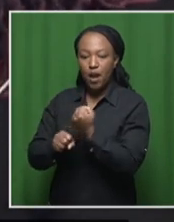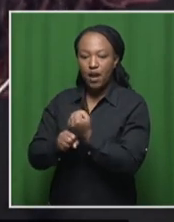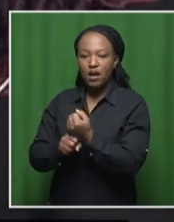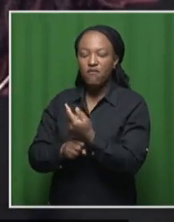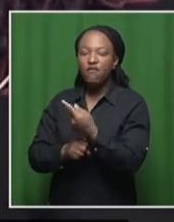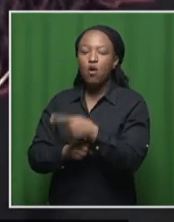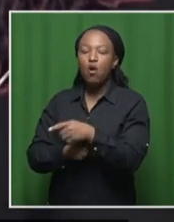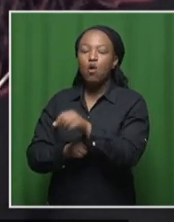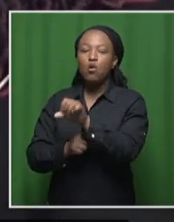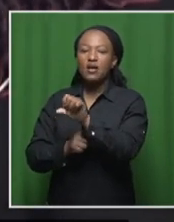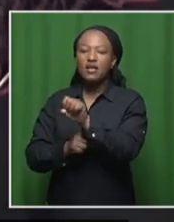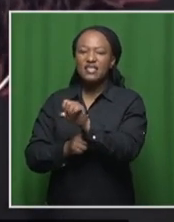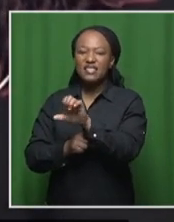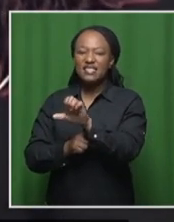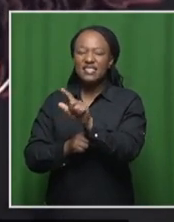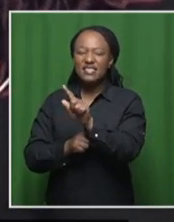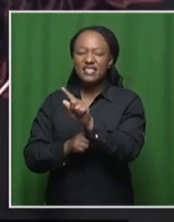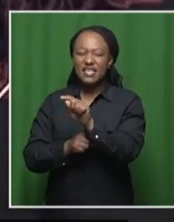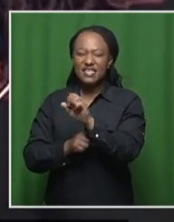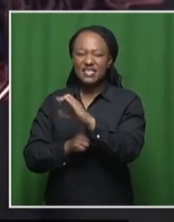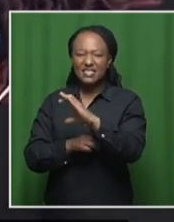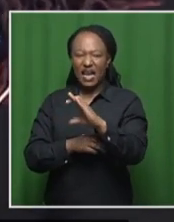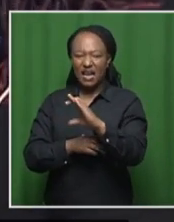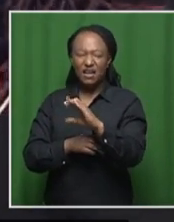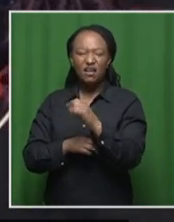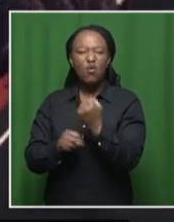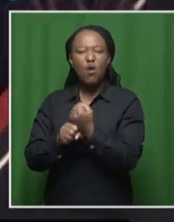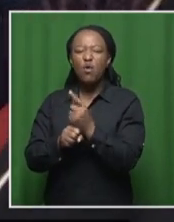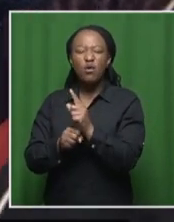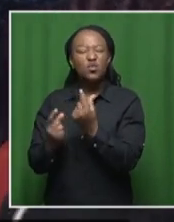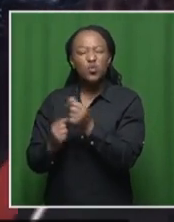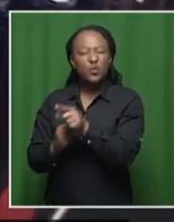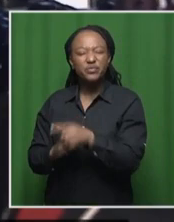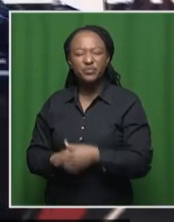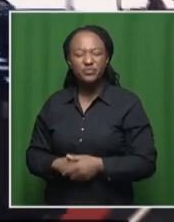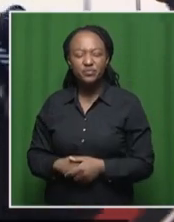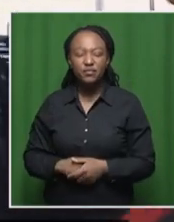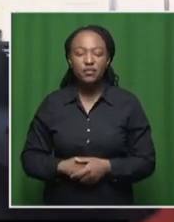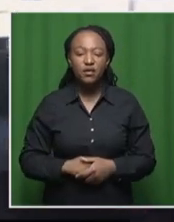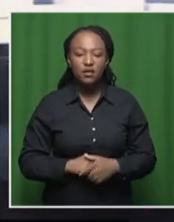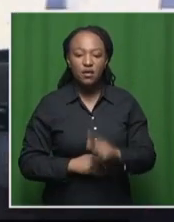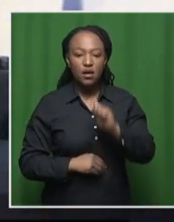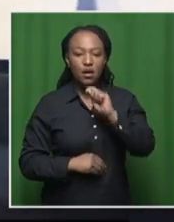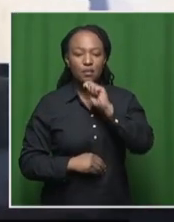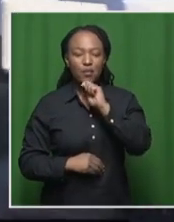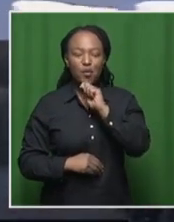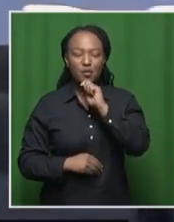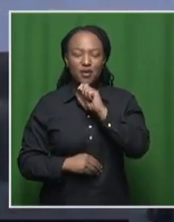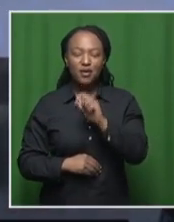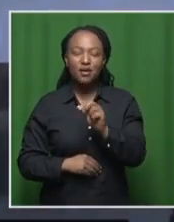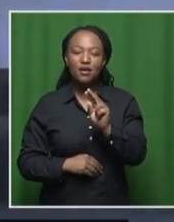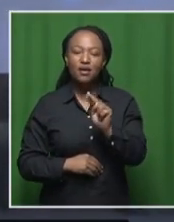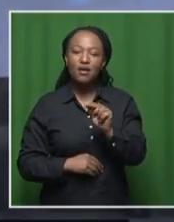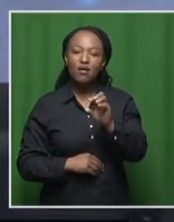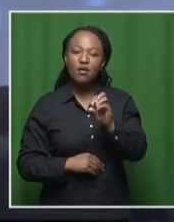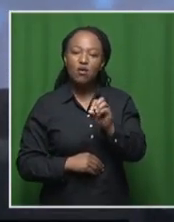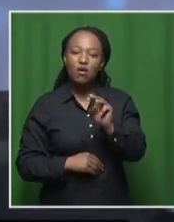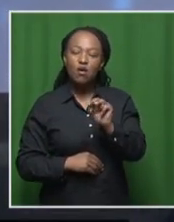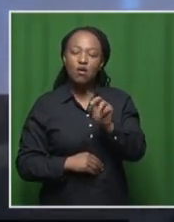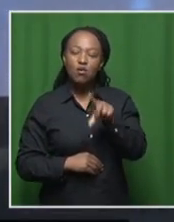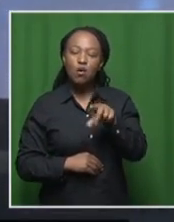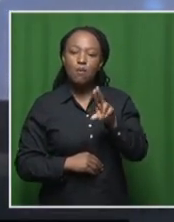Sentech is. Everybody knows Sentech, but what do you guys actually do? Yeah. Good morning, Nompu, and good morning to South